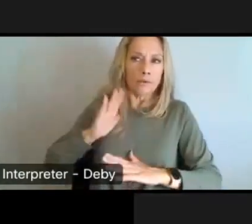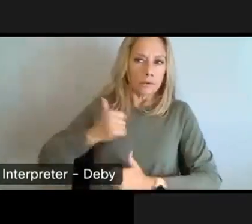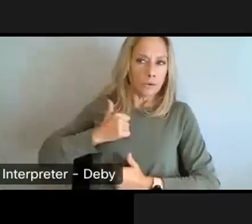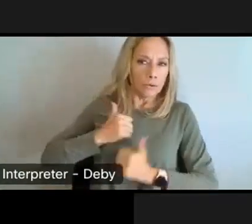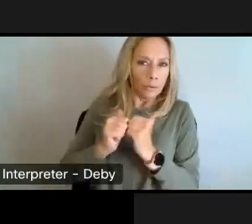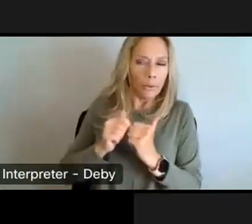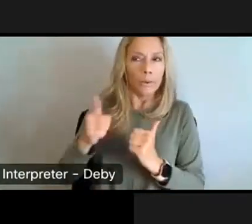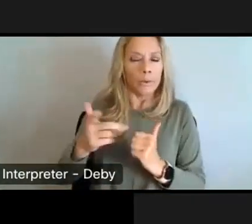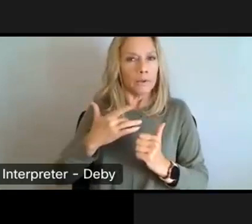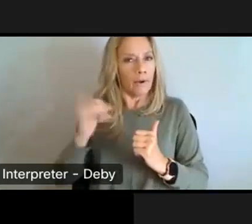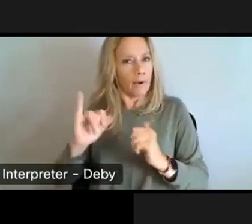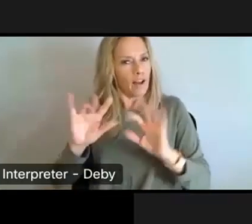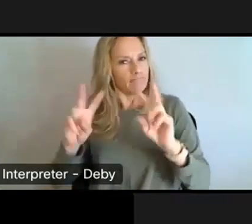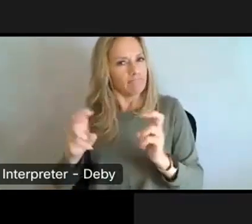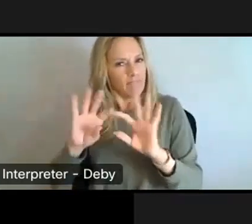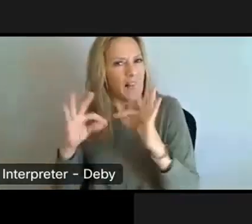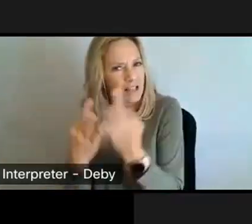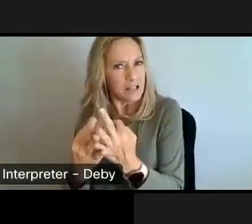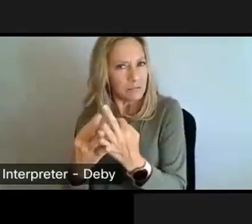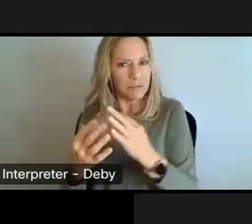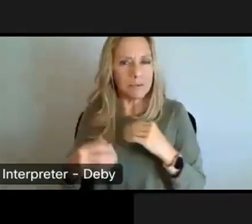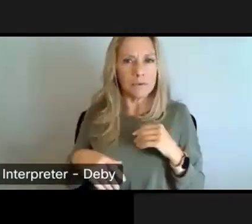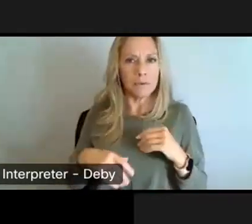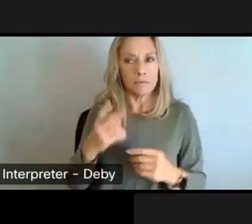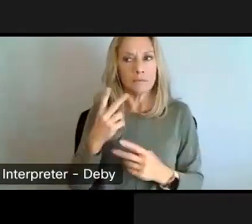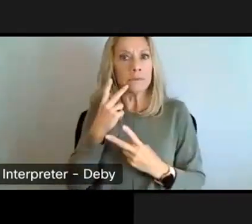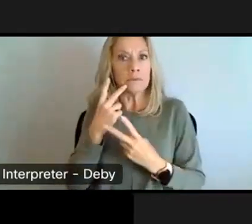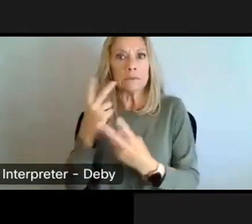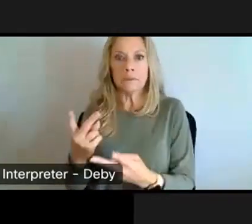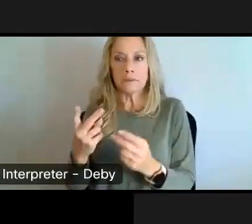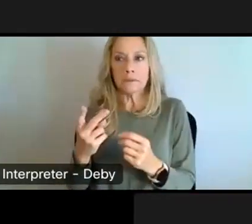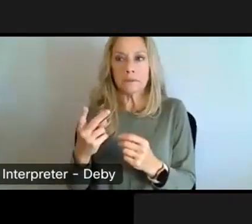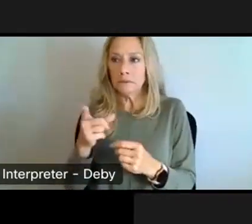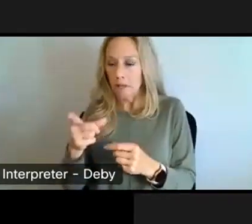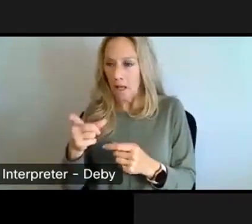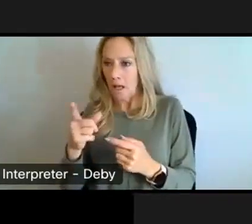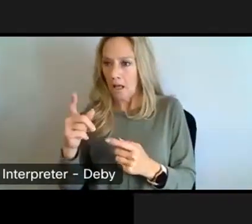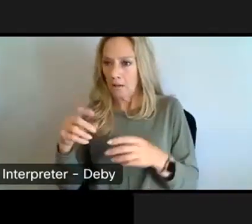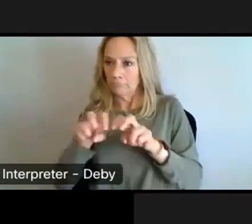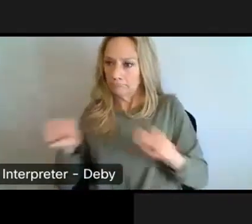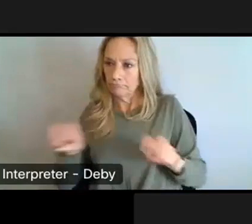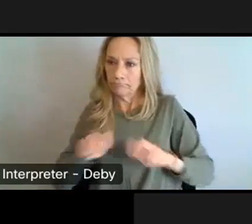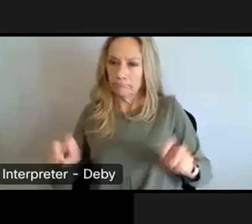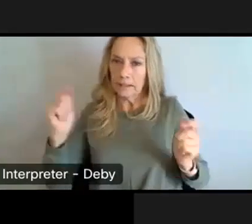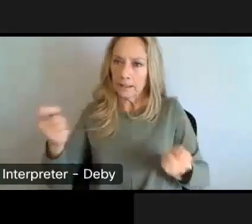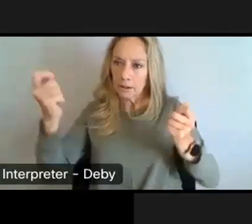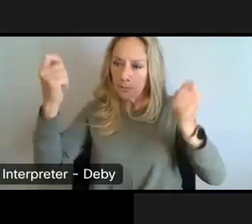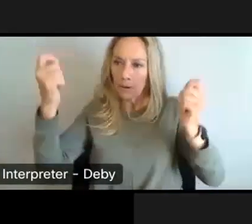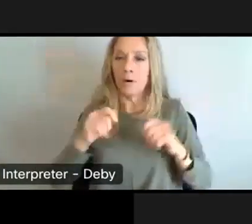much like family to me. And, seeing the ceremony, and then that night we did a little get